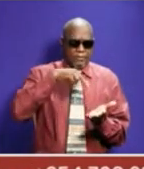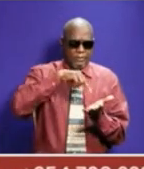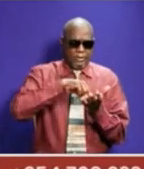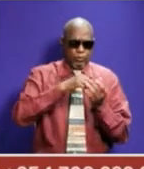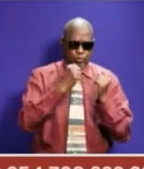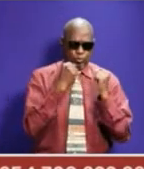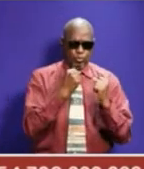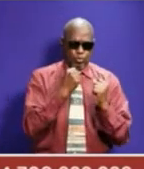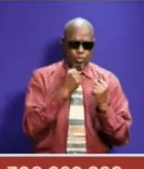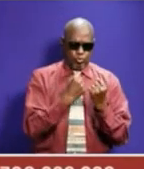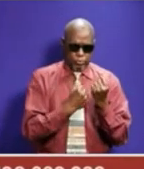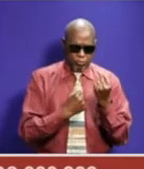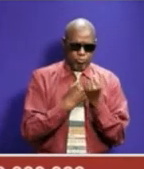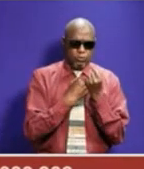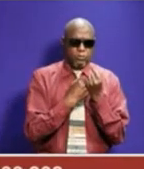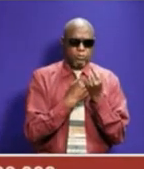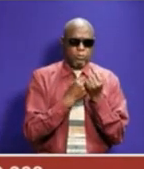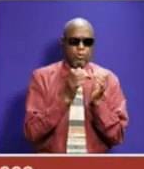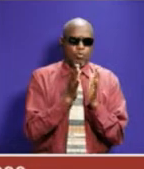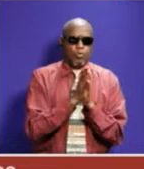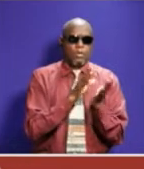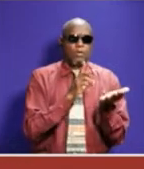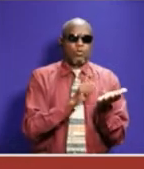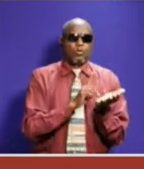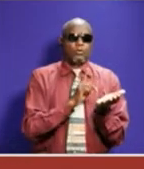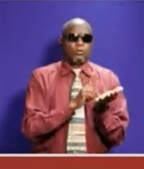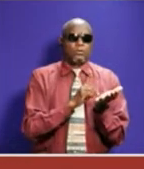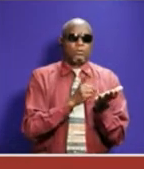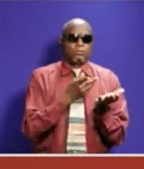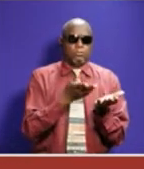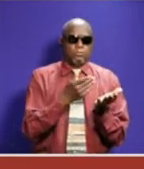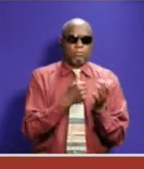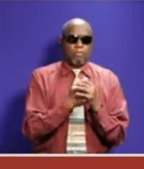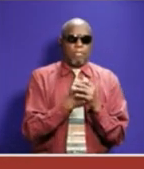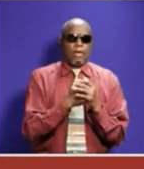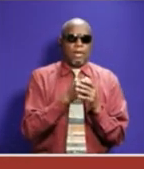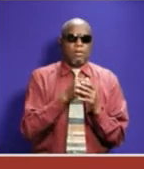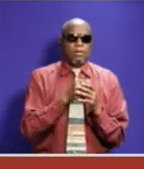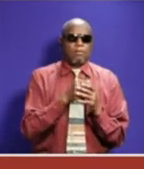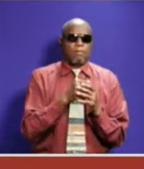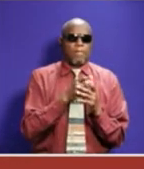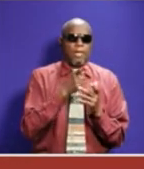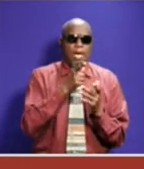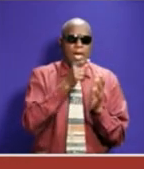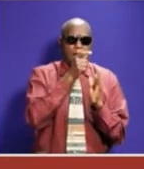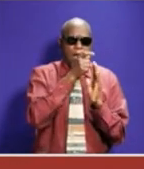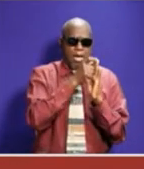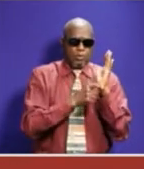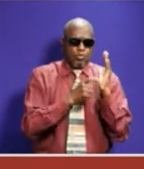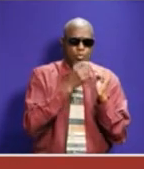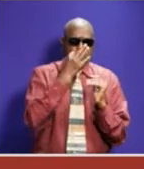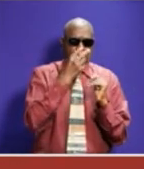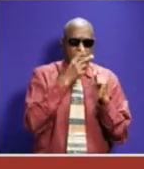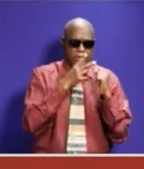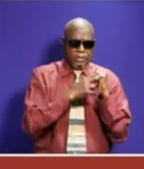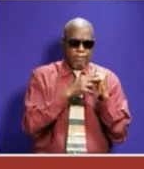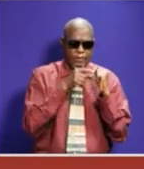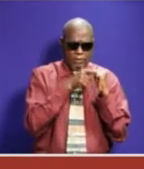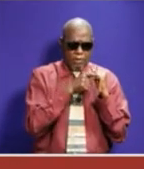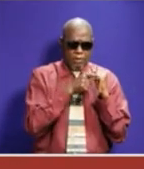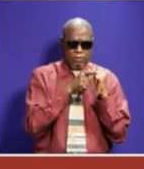solidarity with the doctors. They're entitled, as usual, under Article 37 of our